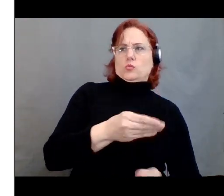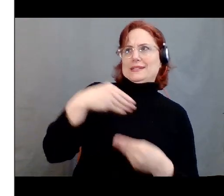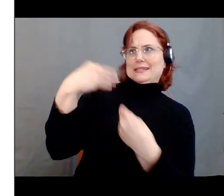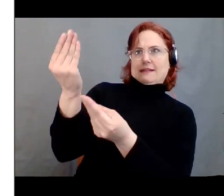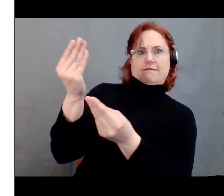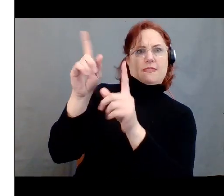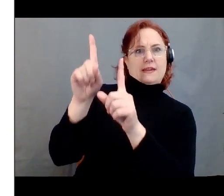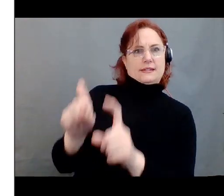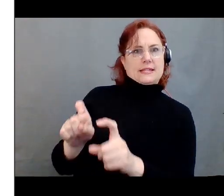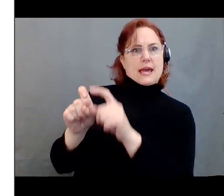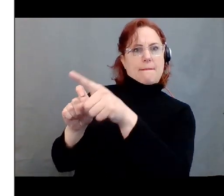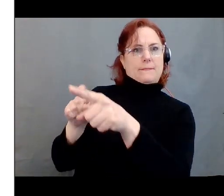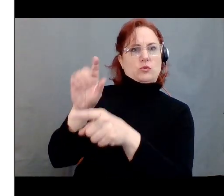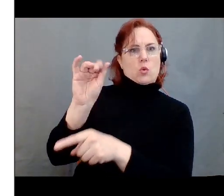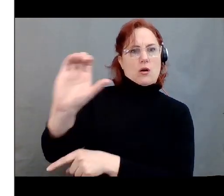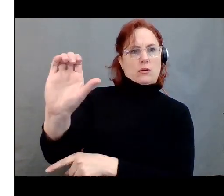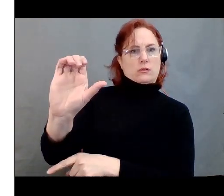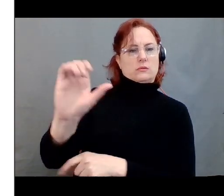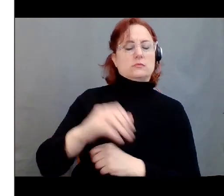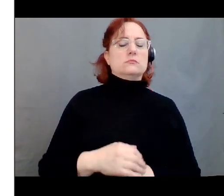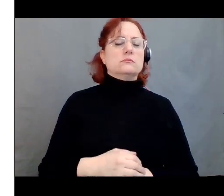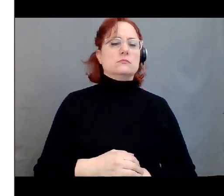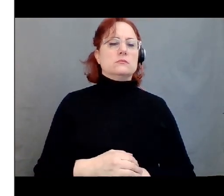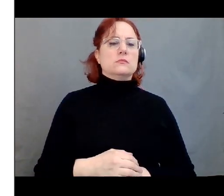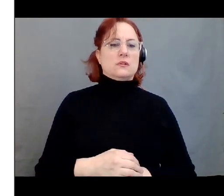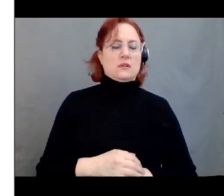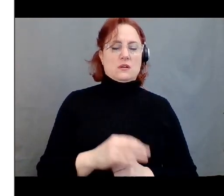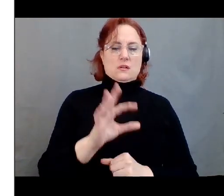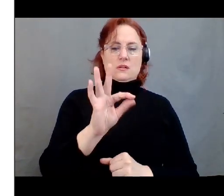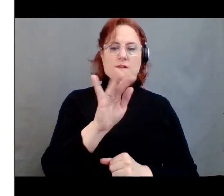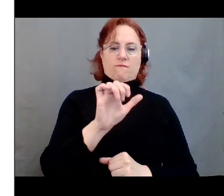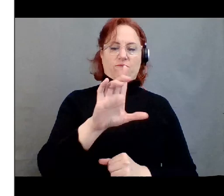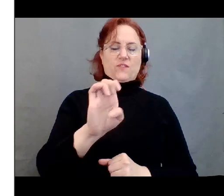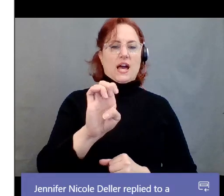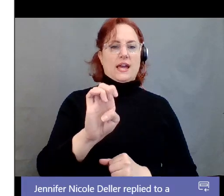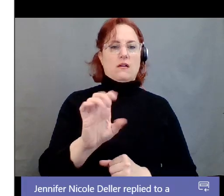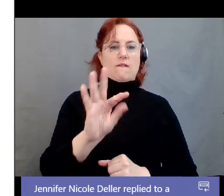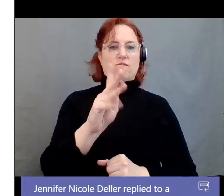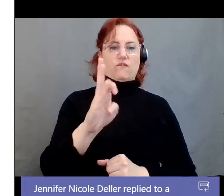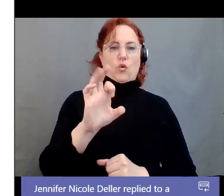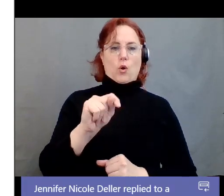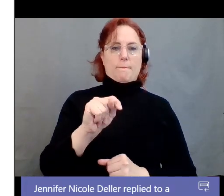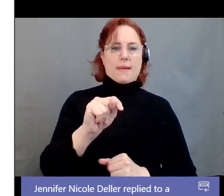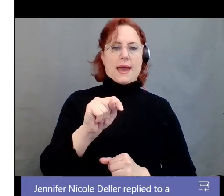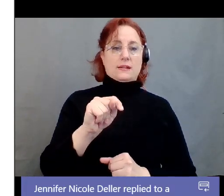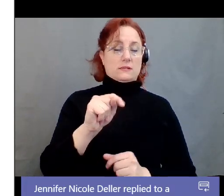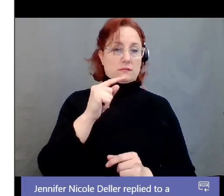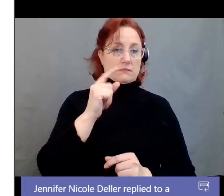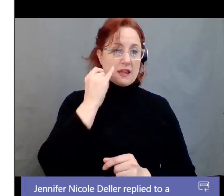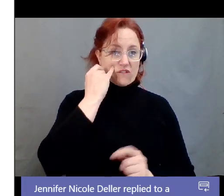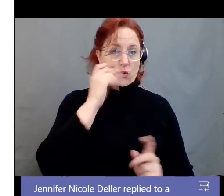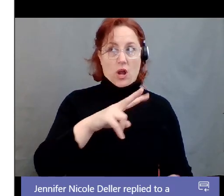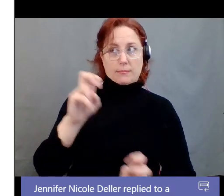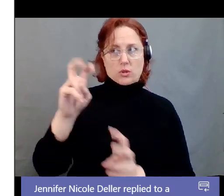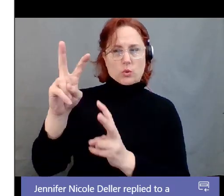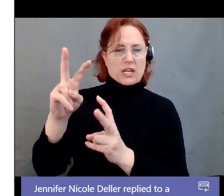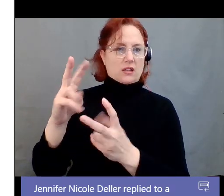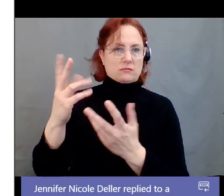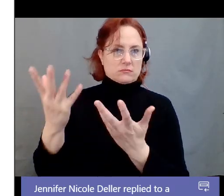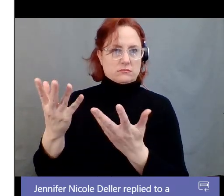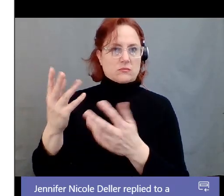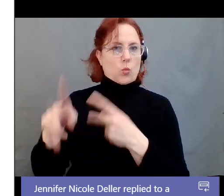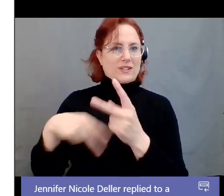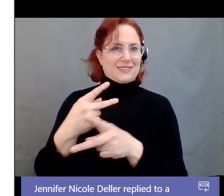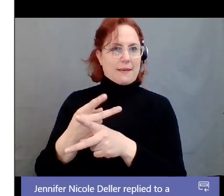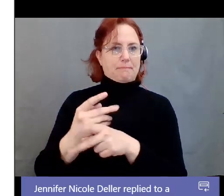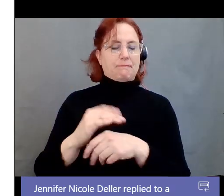delivered to ARC. 5. The file format of the exam or quiz if you are uploading that file.